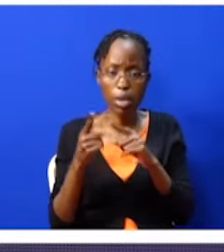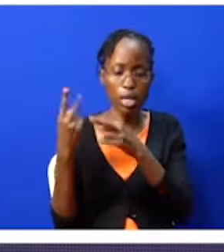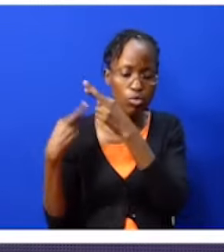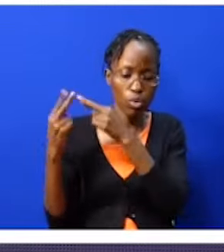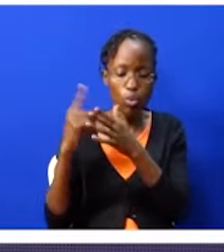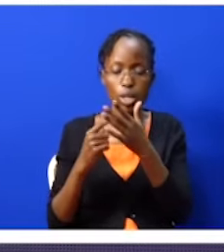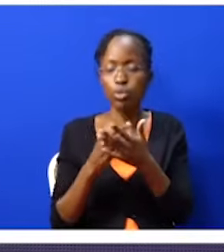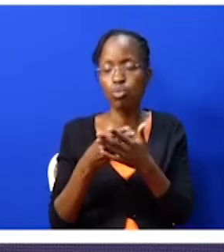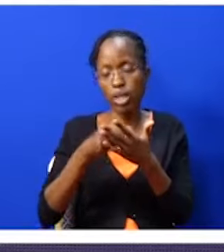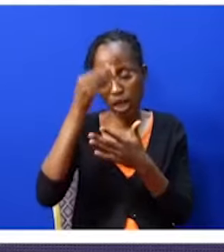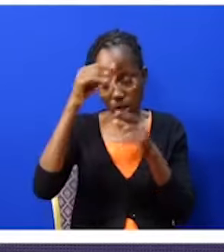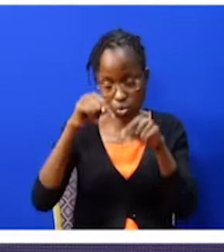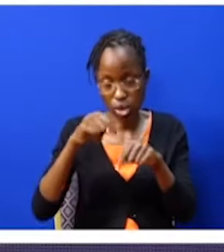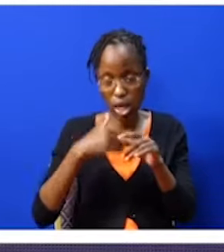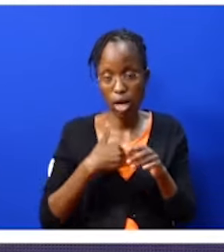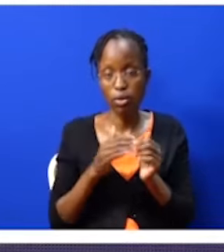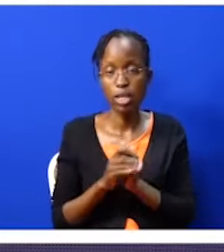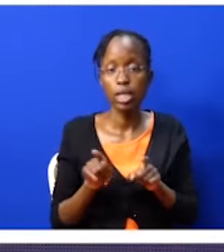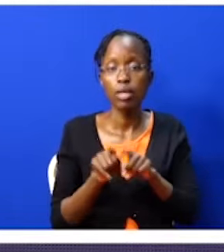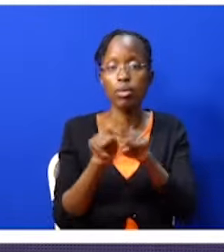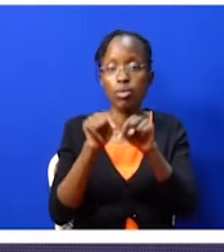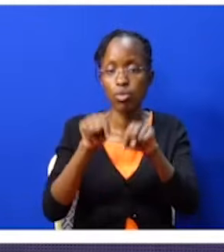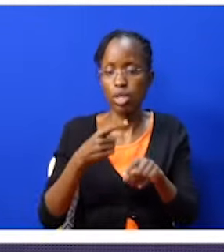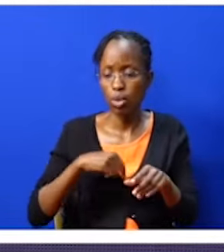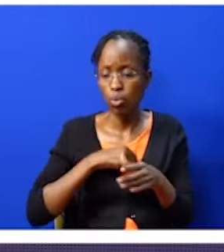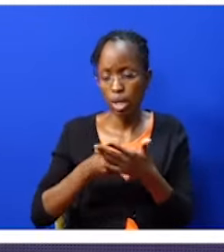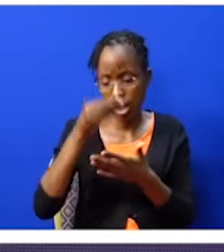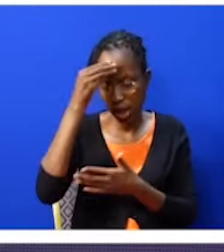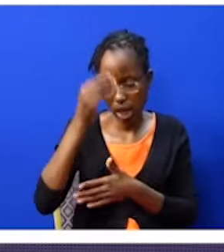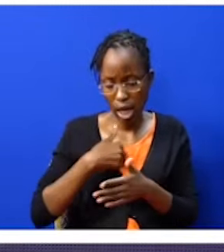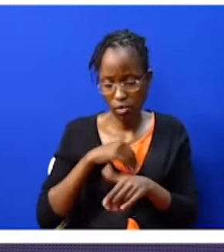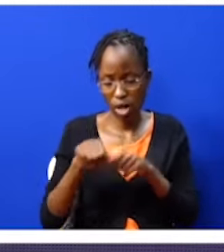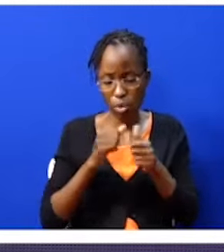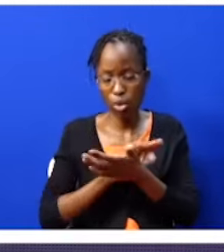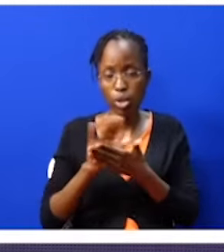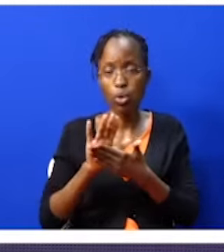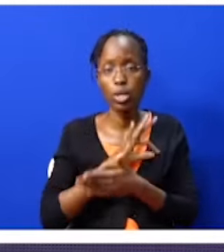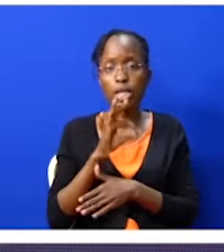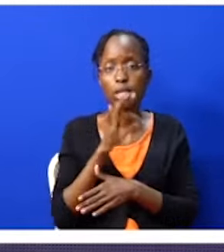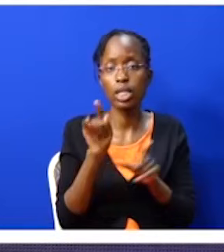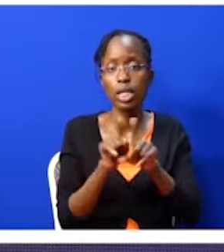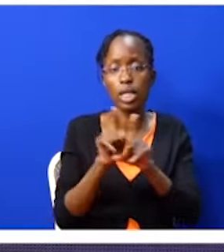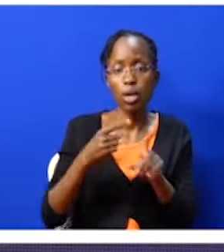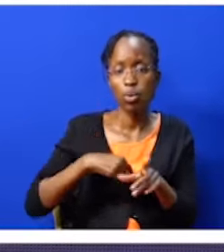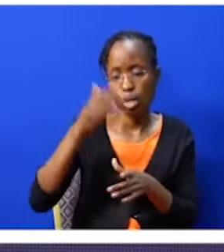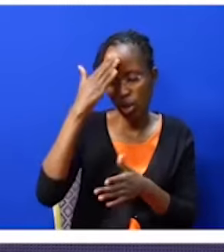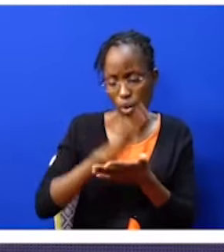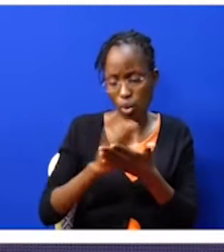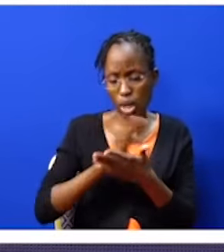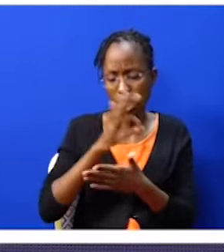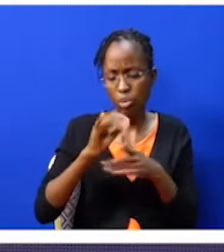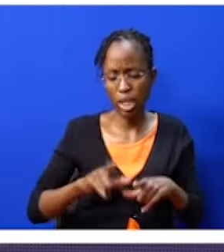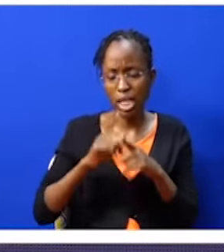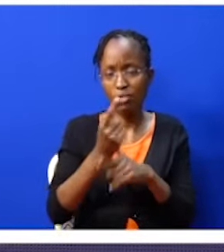we talked about today. Today, we talked about the Holy Spirit. We know that He lives in each and